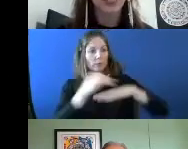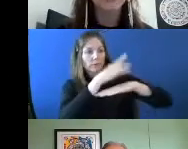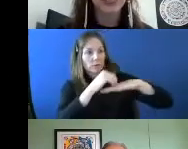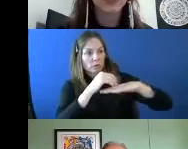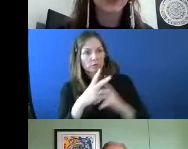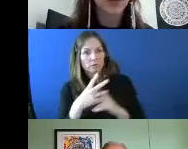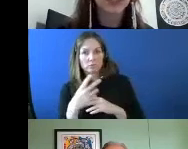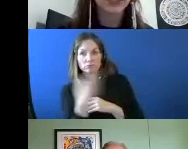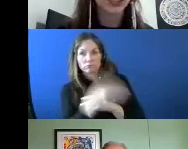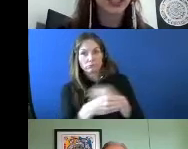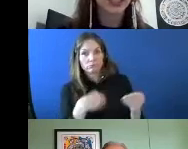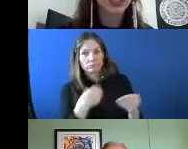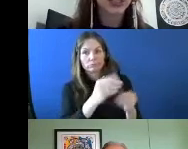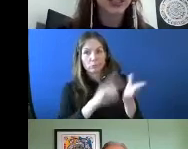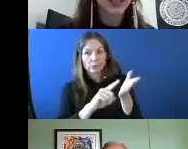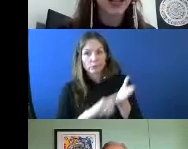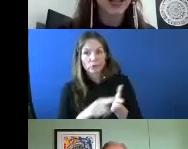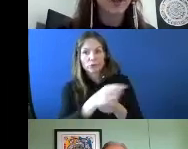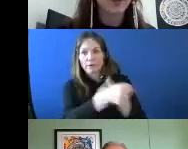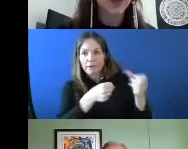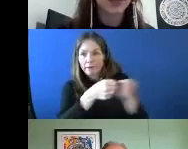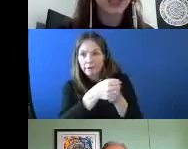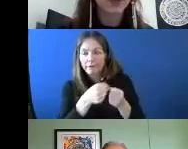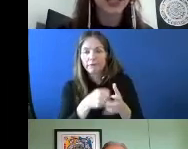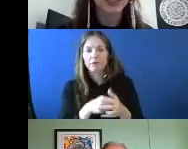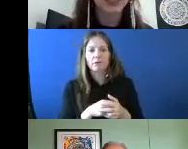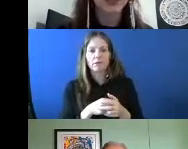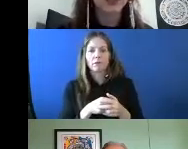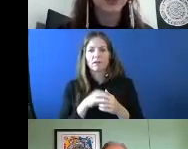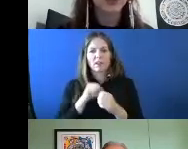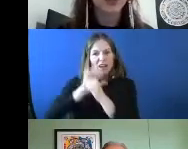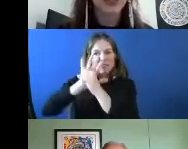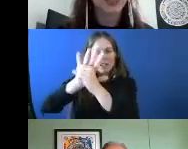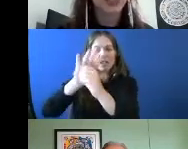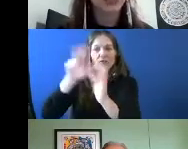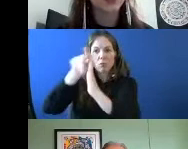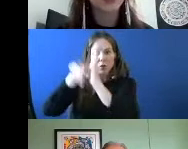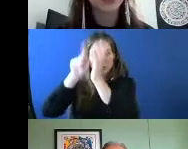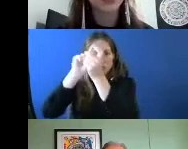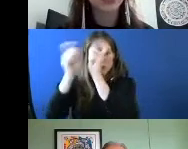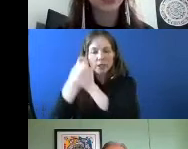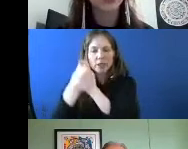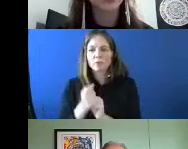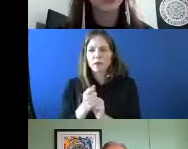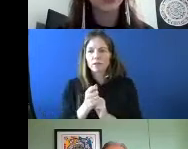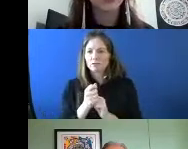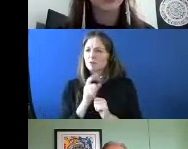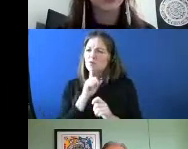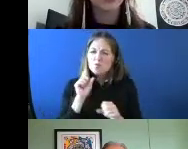or advocating for policy change, but really working with Indigenous peoples